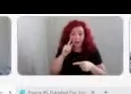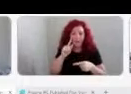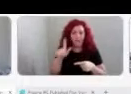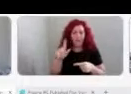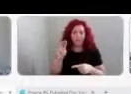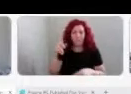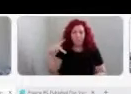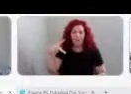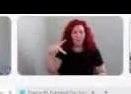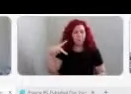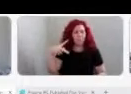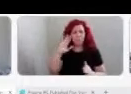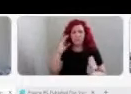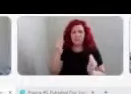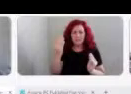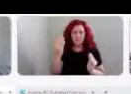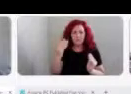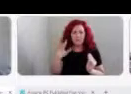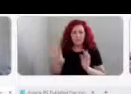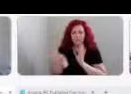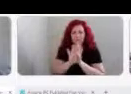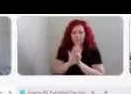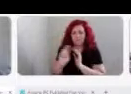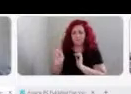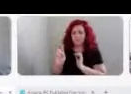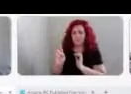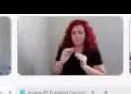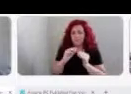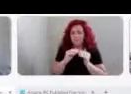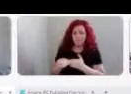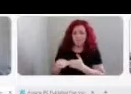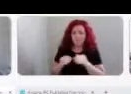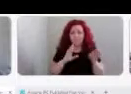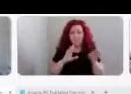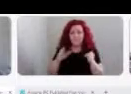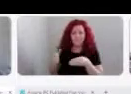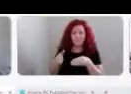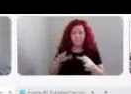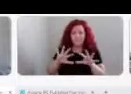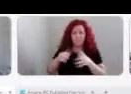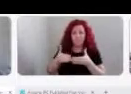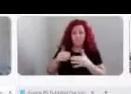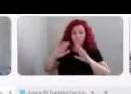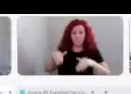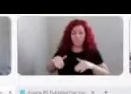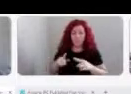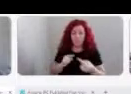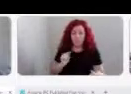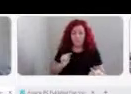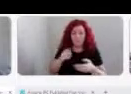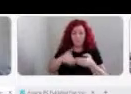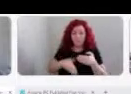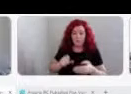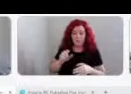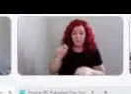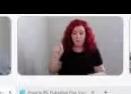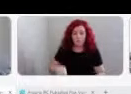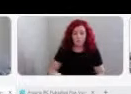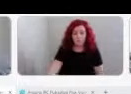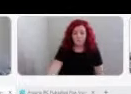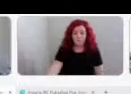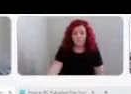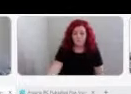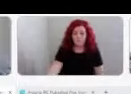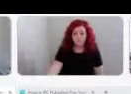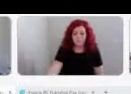to have just selected republican leaning suburbs that are in opposite ends of the tucson area you know i found it